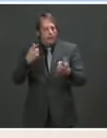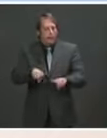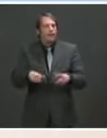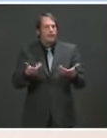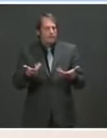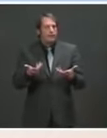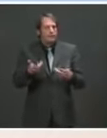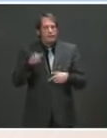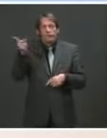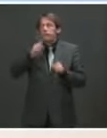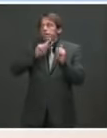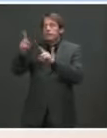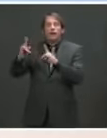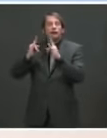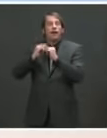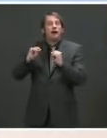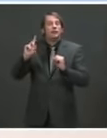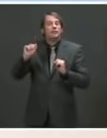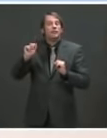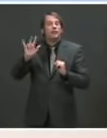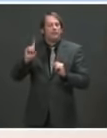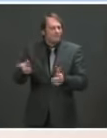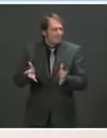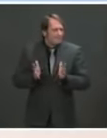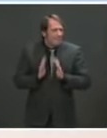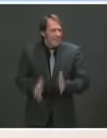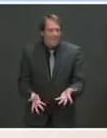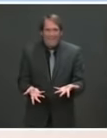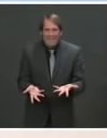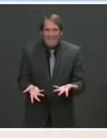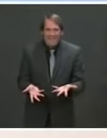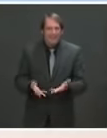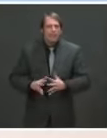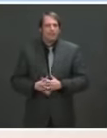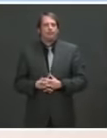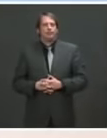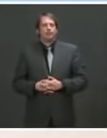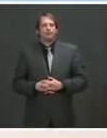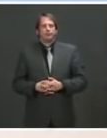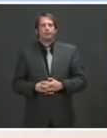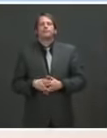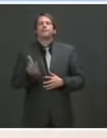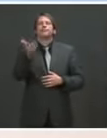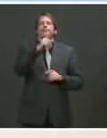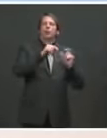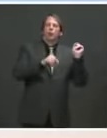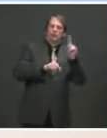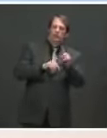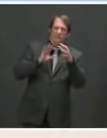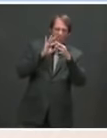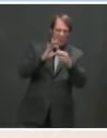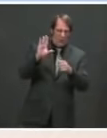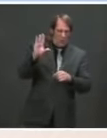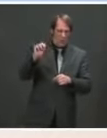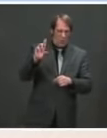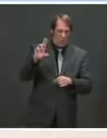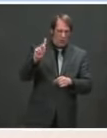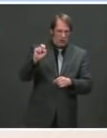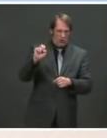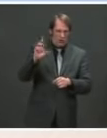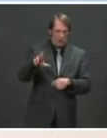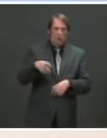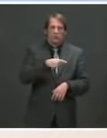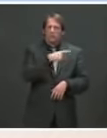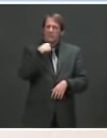Okay. On the border, you said a few times today that the majority of migrant families are turned away. DHS said last month that number